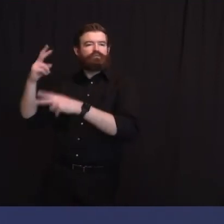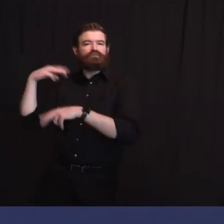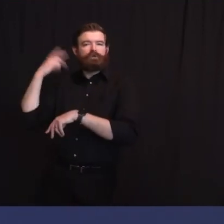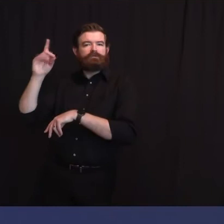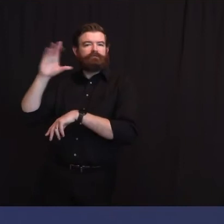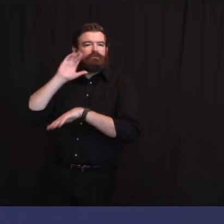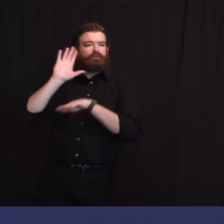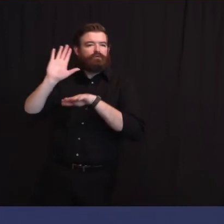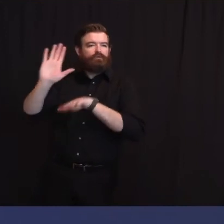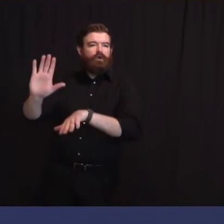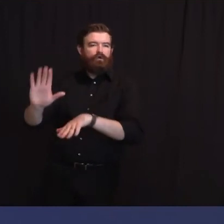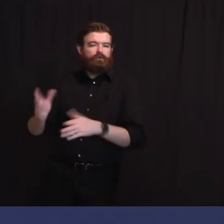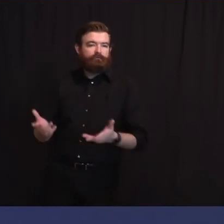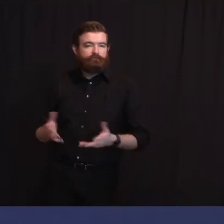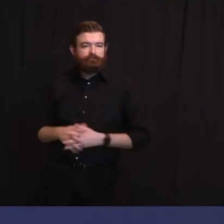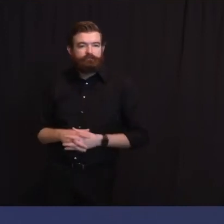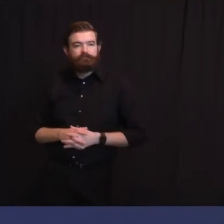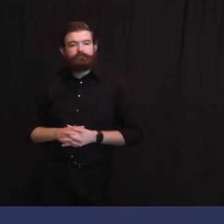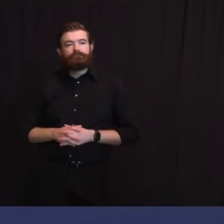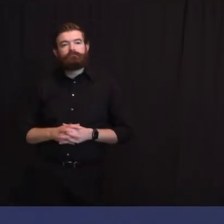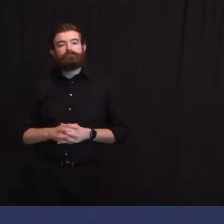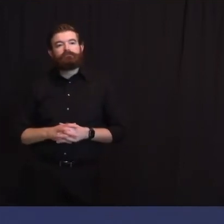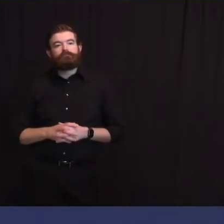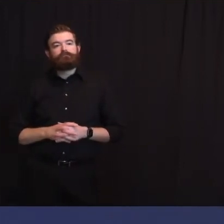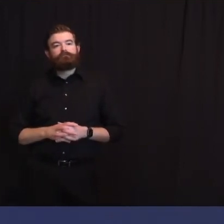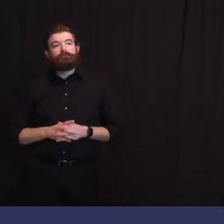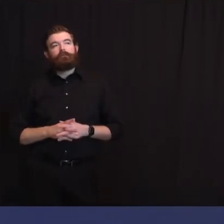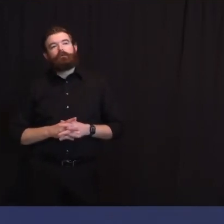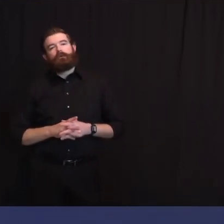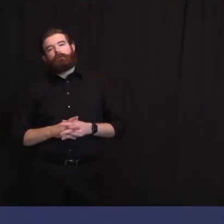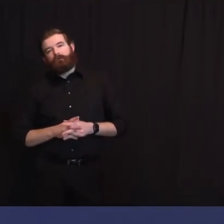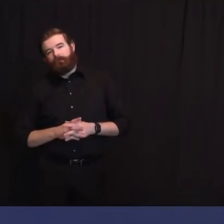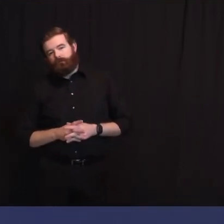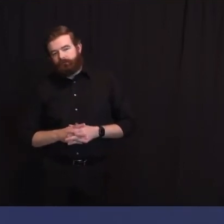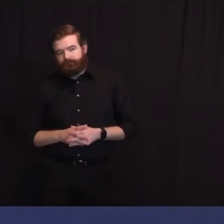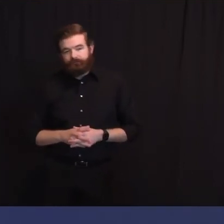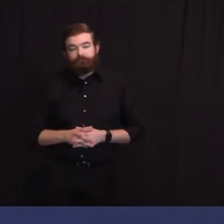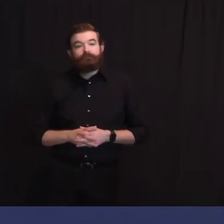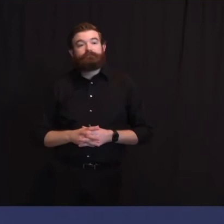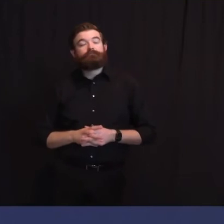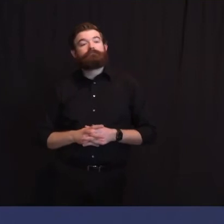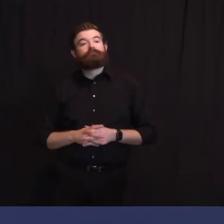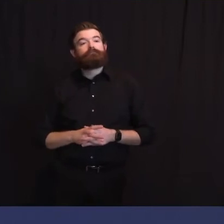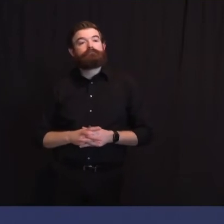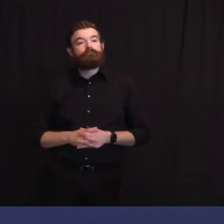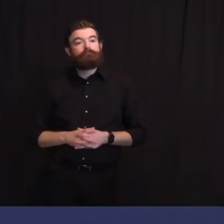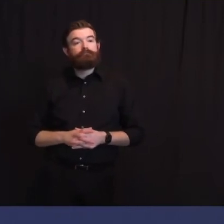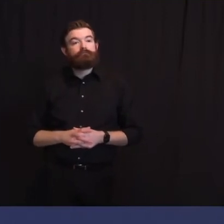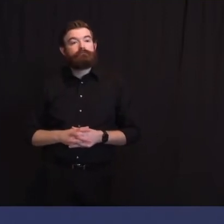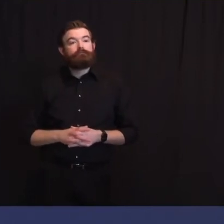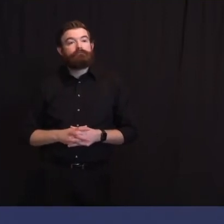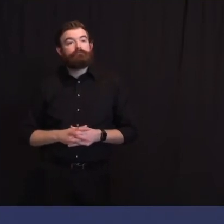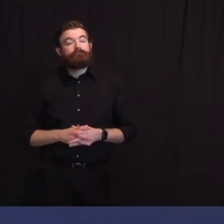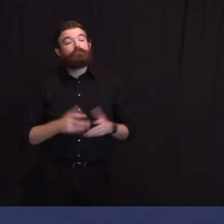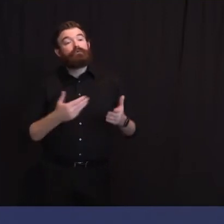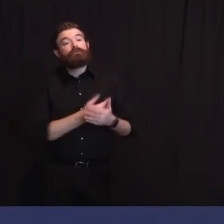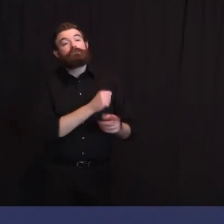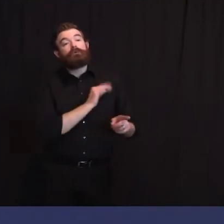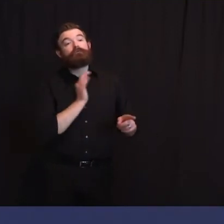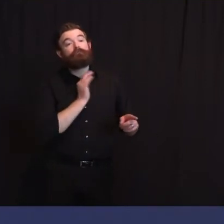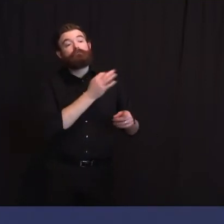I'm not going to talk about specific personnel matters in terms of where we are in the process. I would say this: Lisa